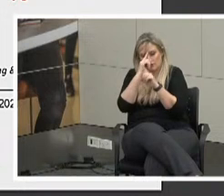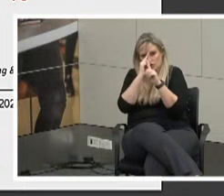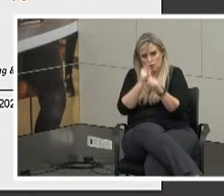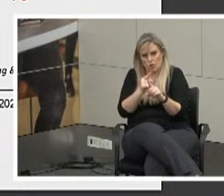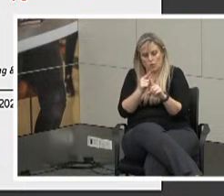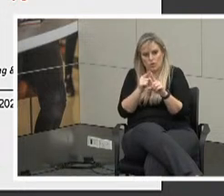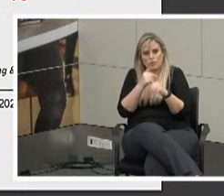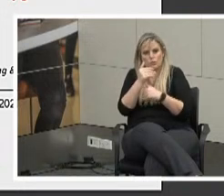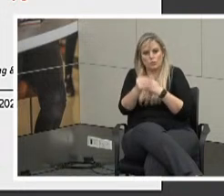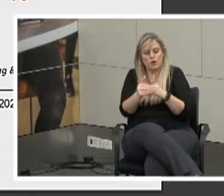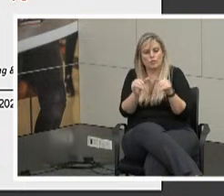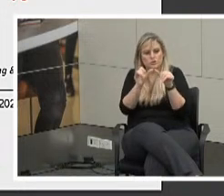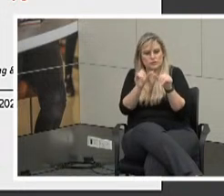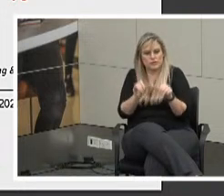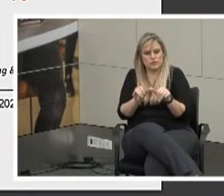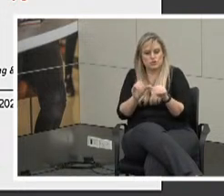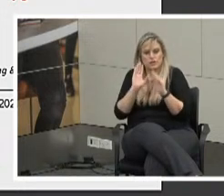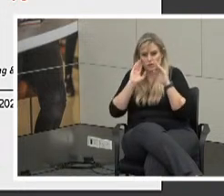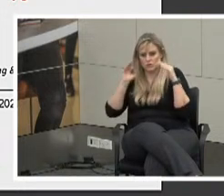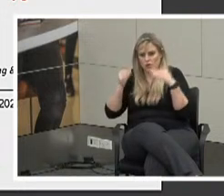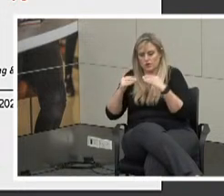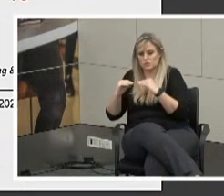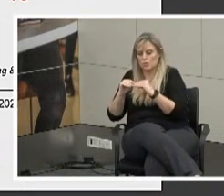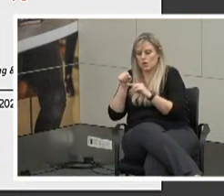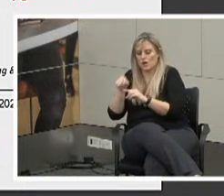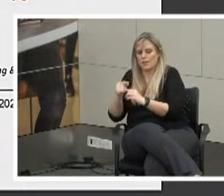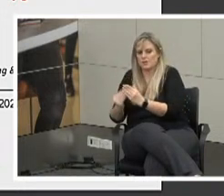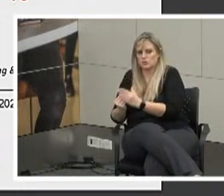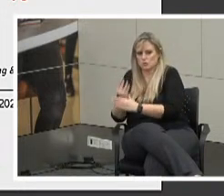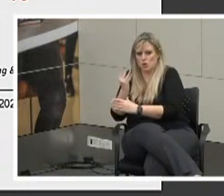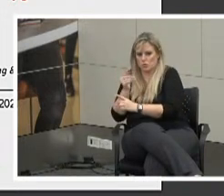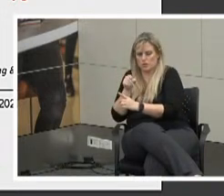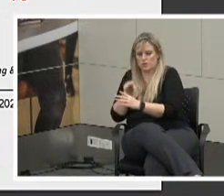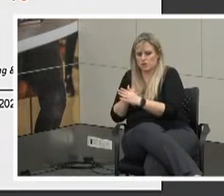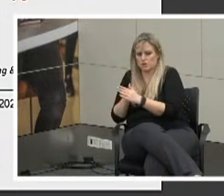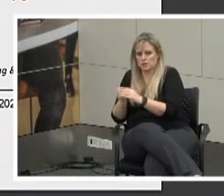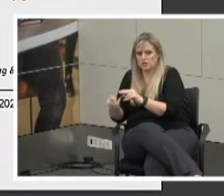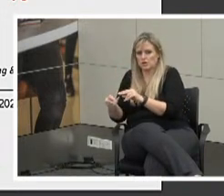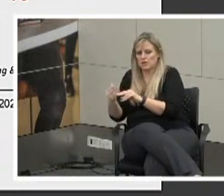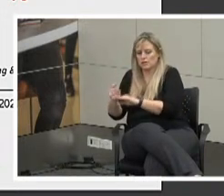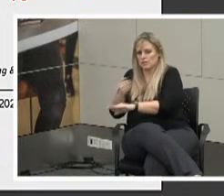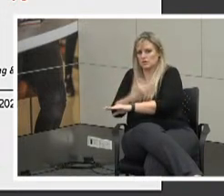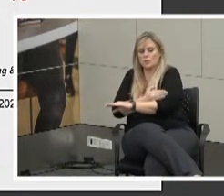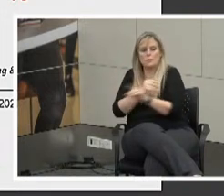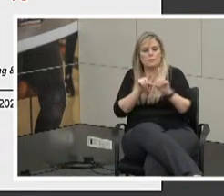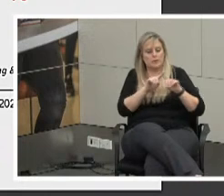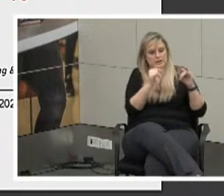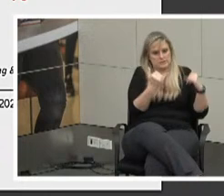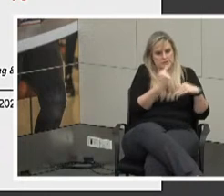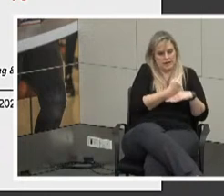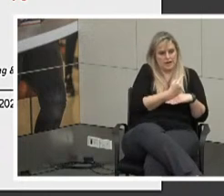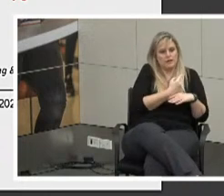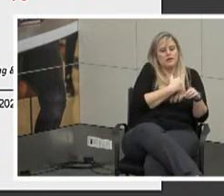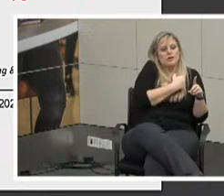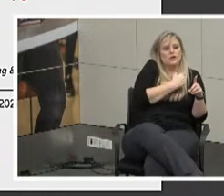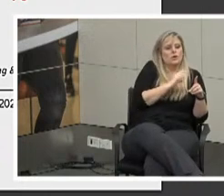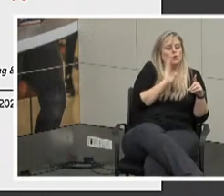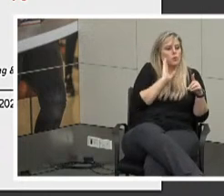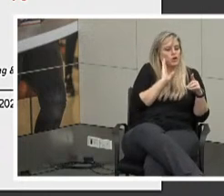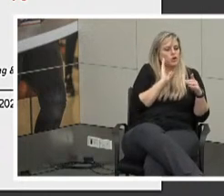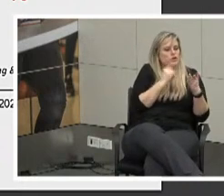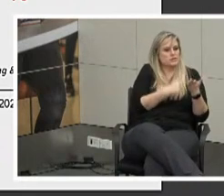is focused more on the growth metric but tonight we are specifically talking about students with